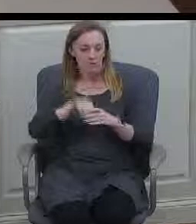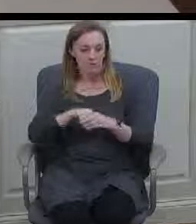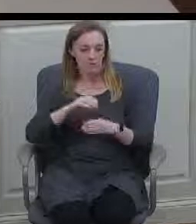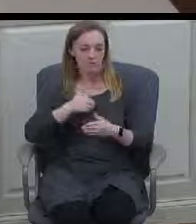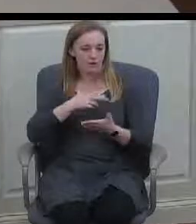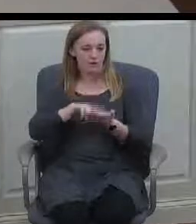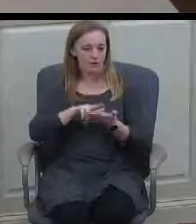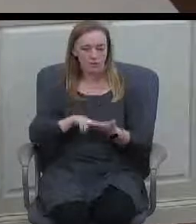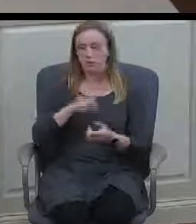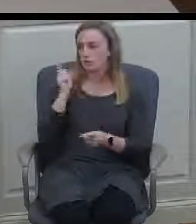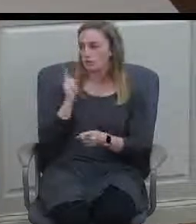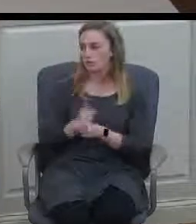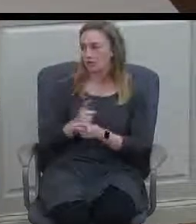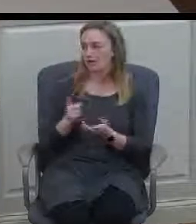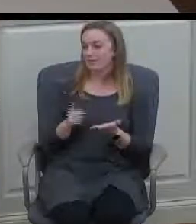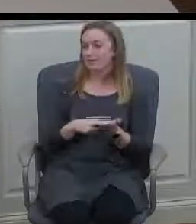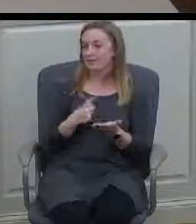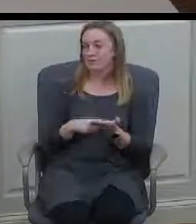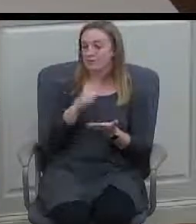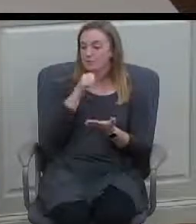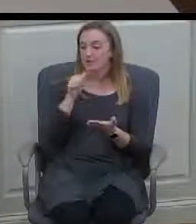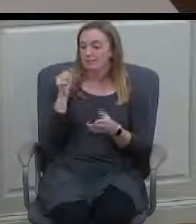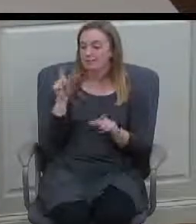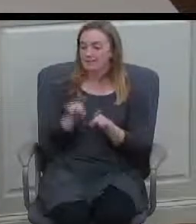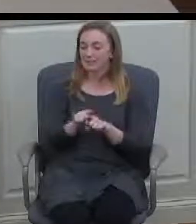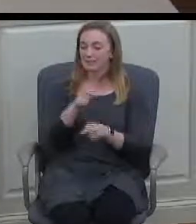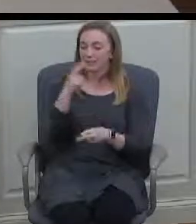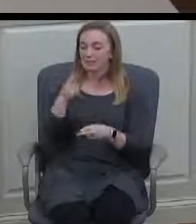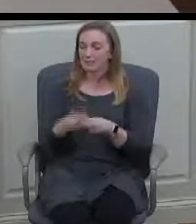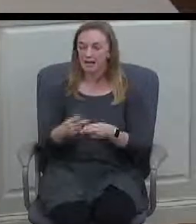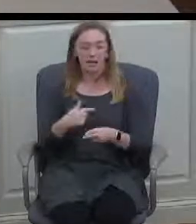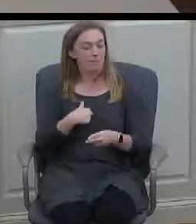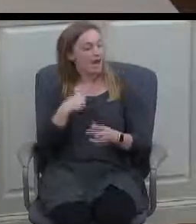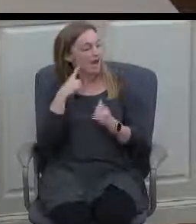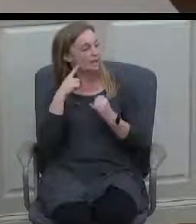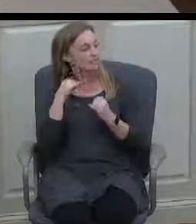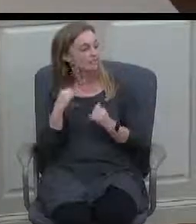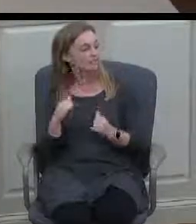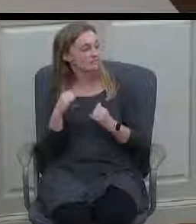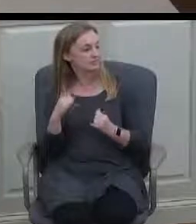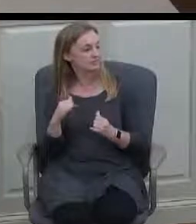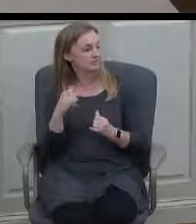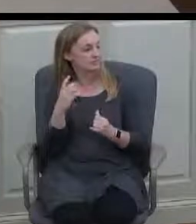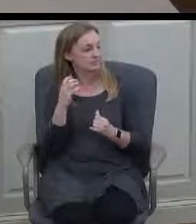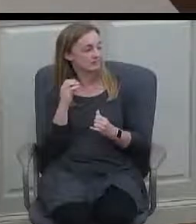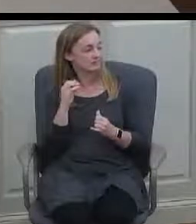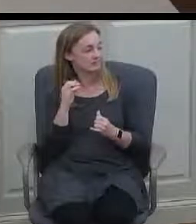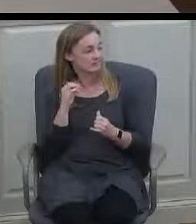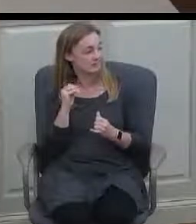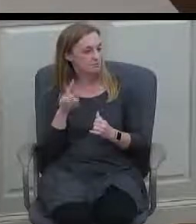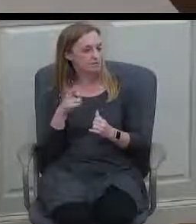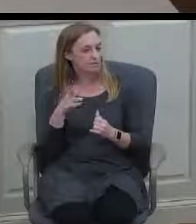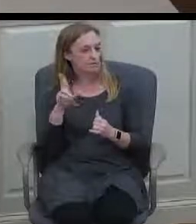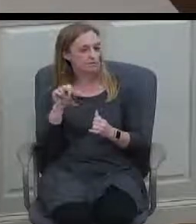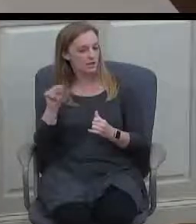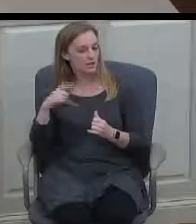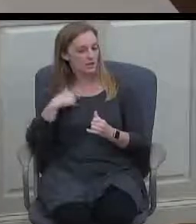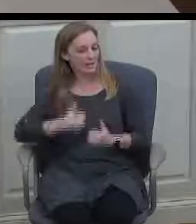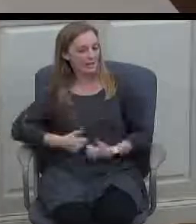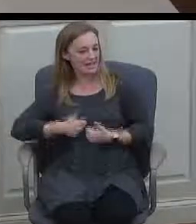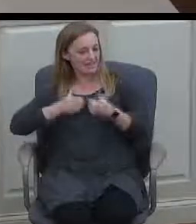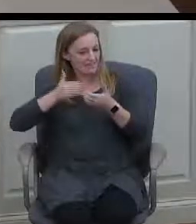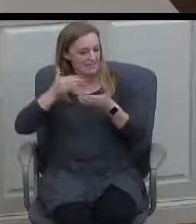statement, and a lot of times it may not be the same name. Well, I can empathize with Mr. Hunn because I live next door to an establishment that comes at 4:30 in the morning.